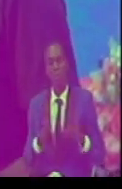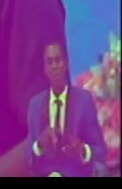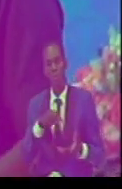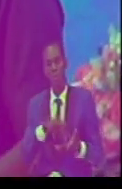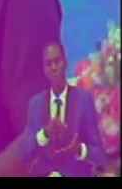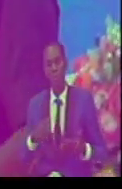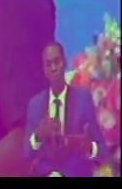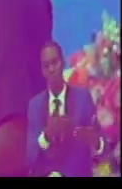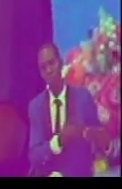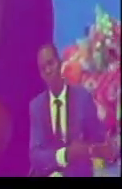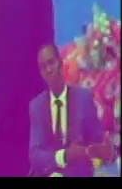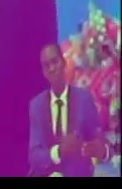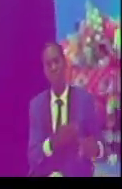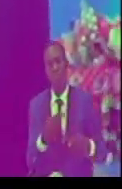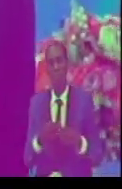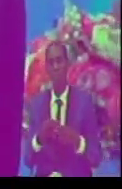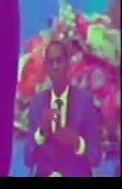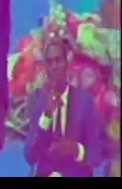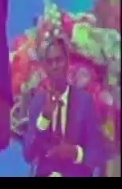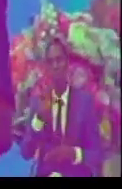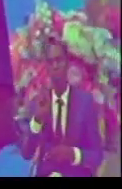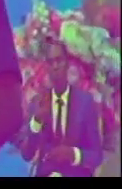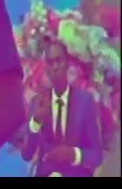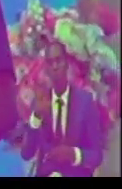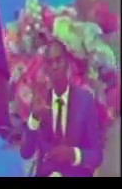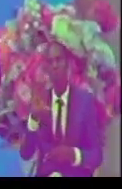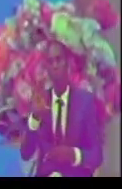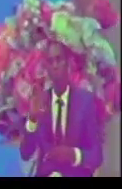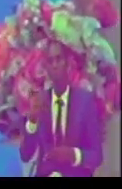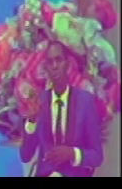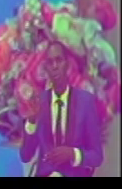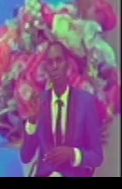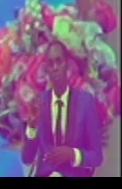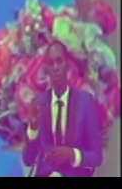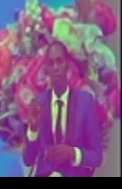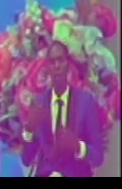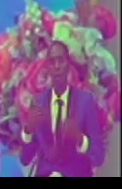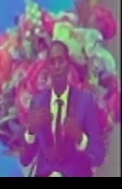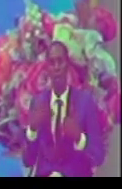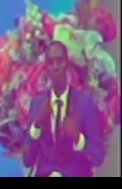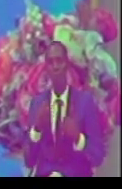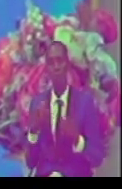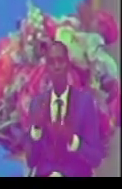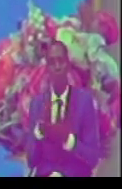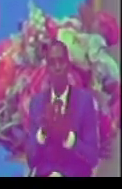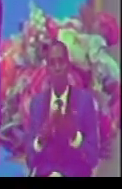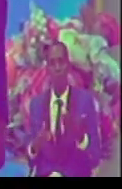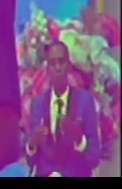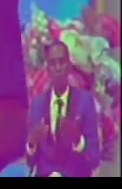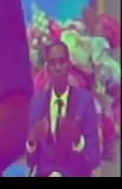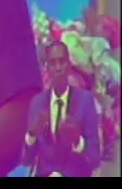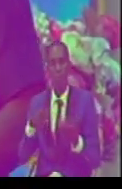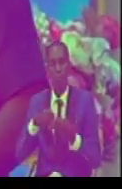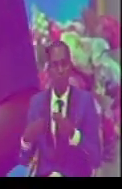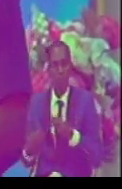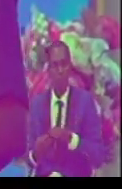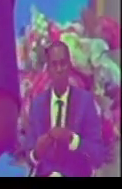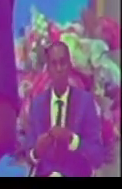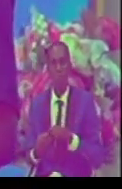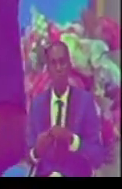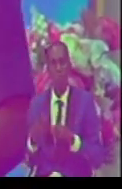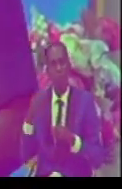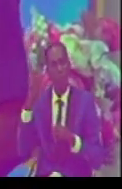Praise the Lord. The person standing by my side, his name is Success Amadi. He has been having